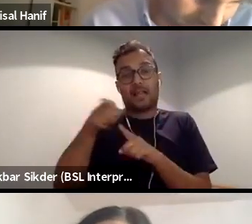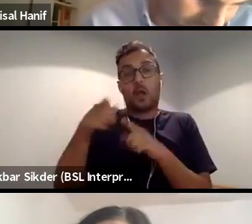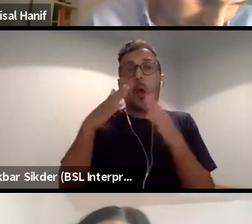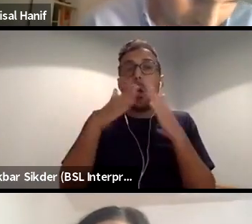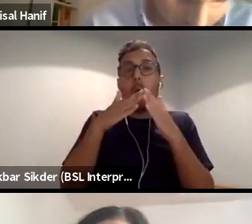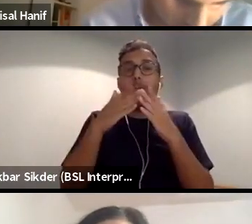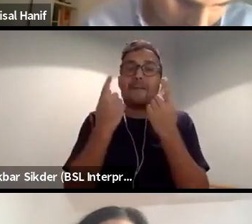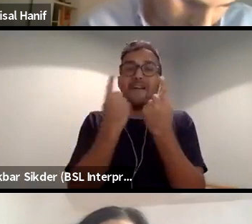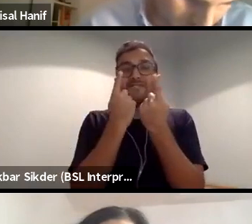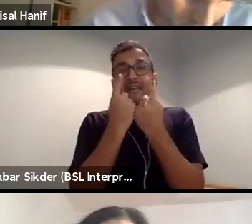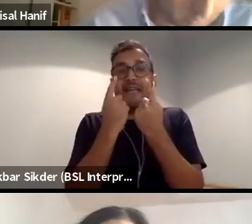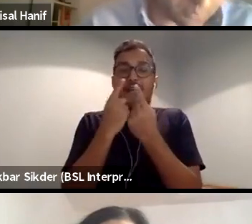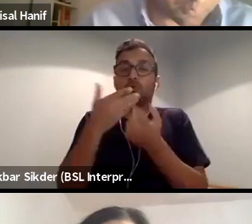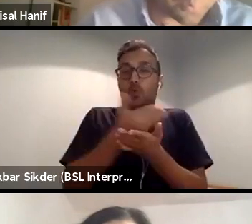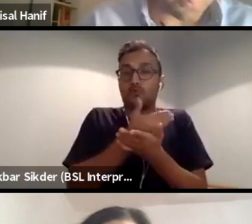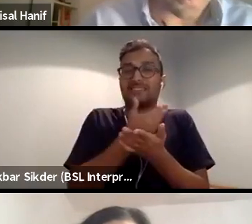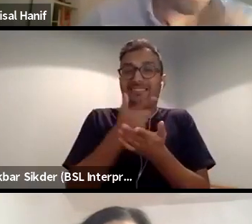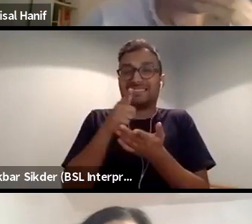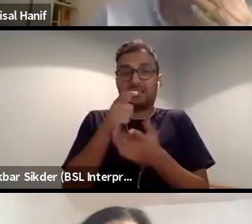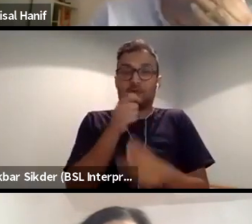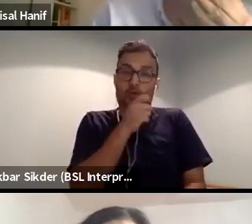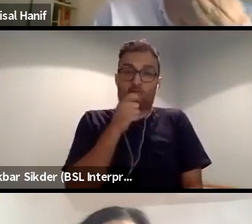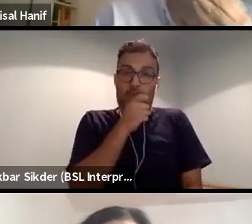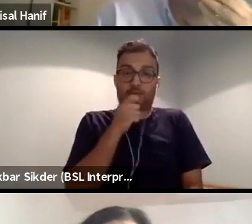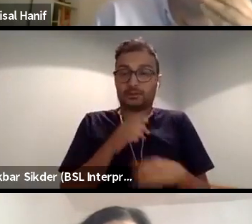Correspondent. Lizzie has reported on